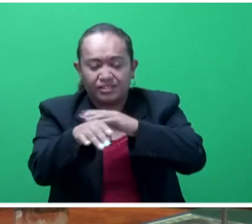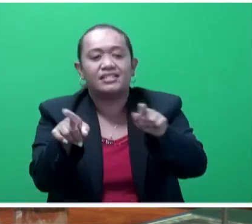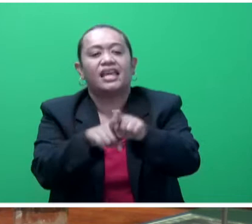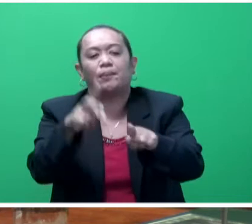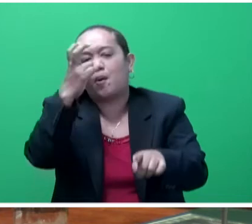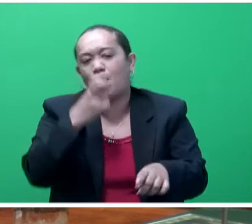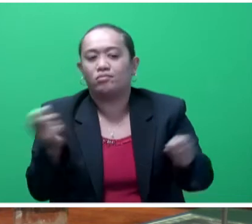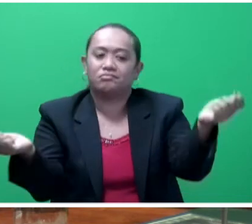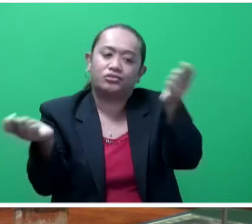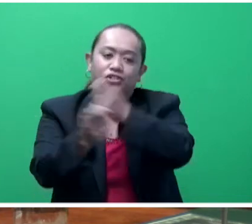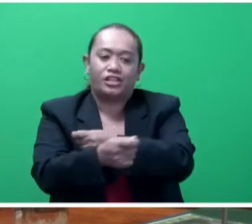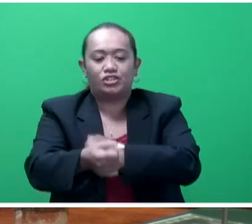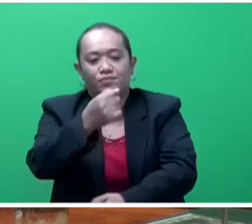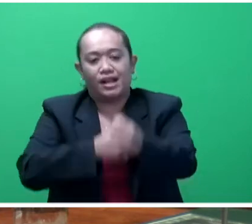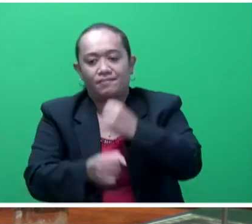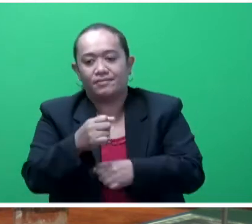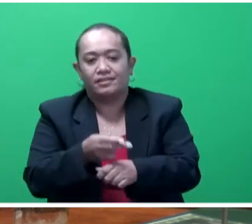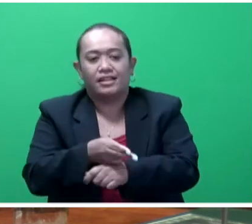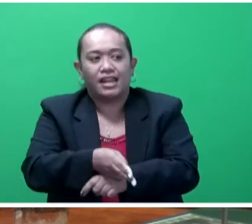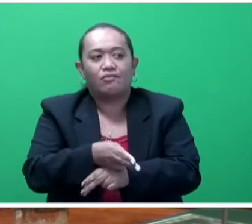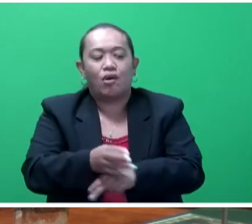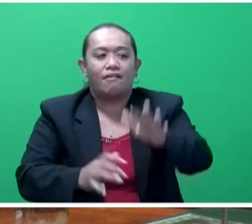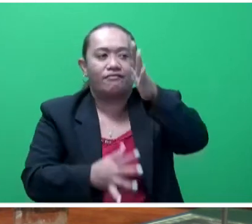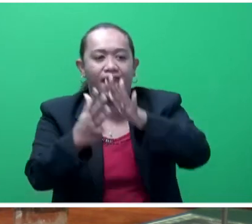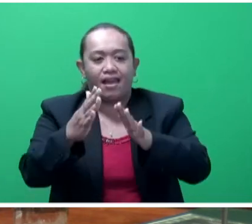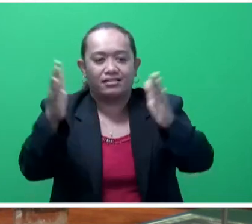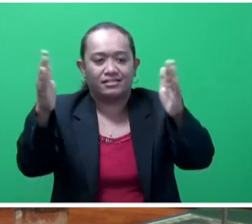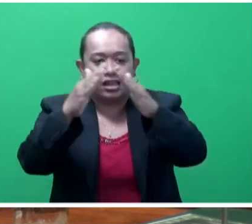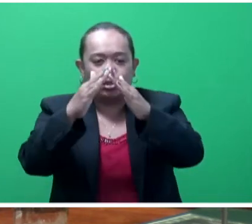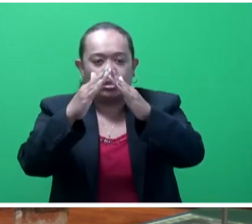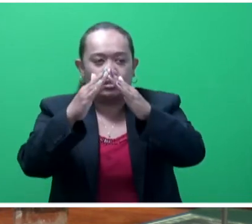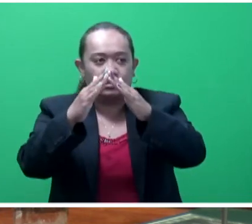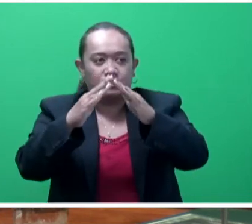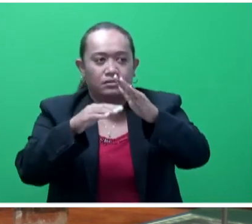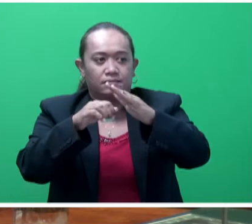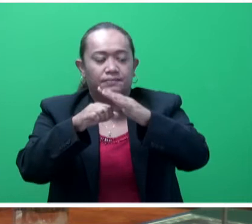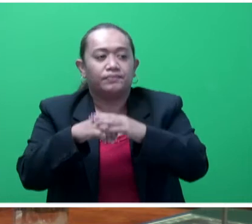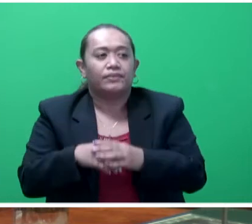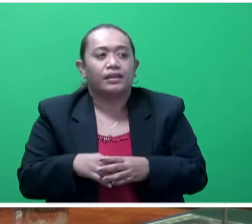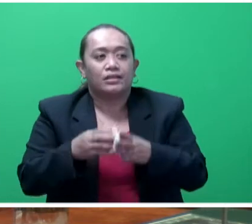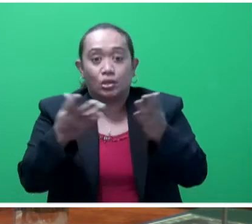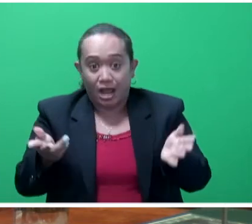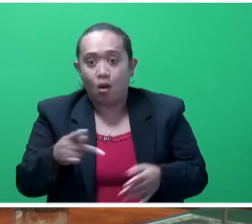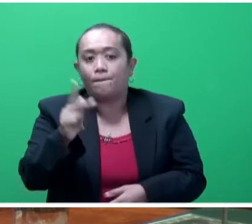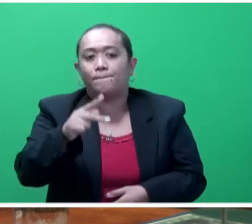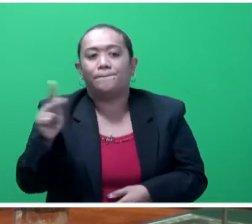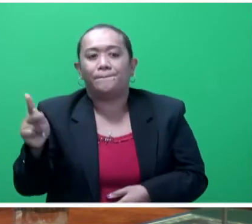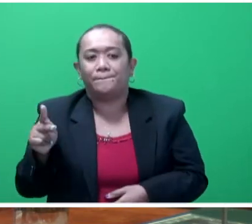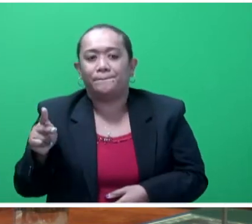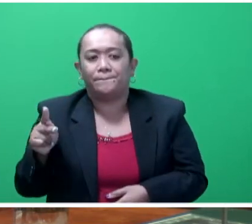for the residents of Navua. Mr. Speaker, sir, currently the Pacific Harbour Fire Station provides